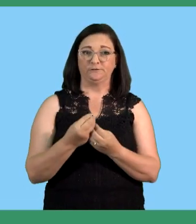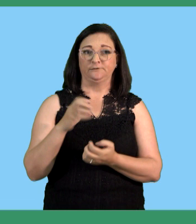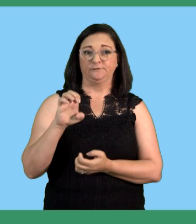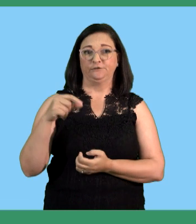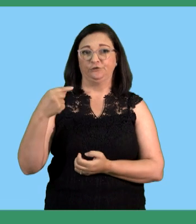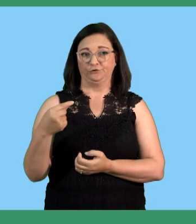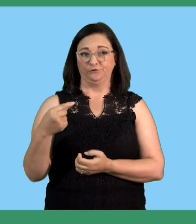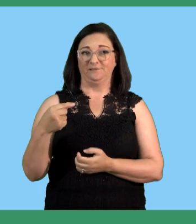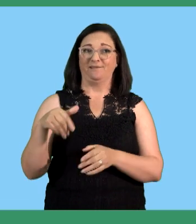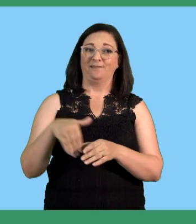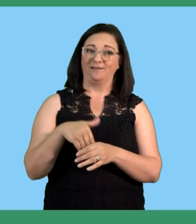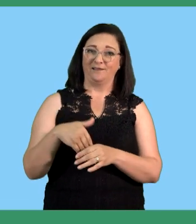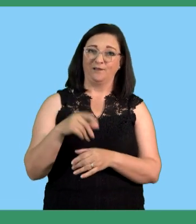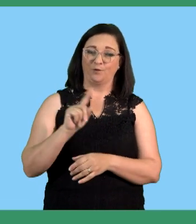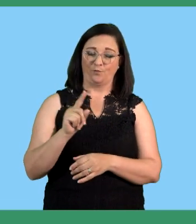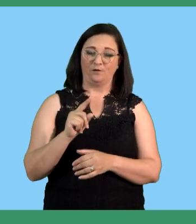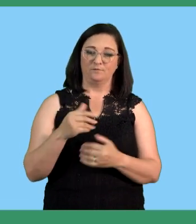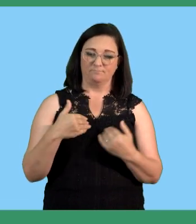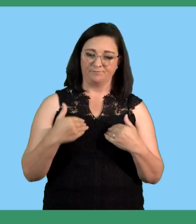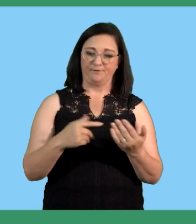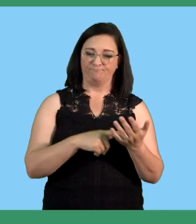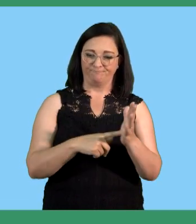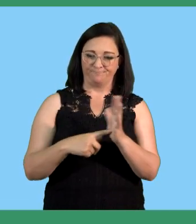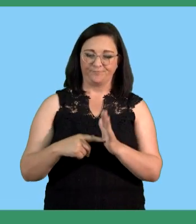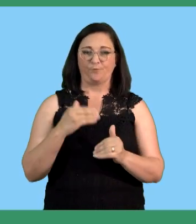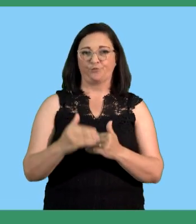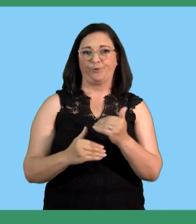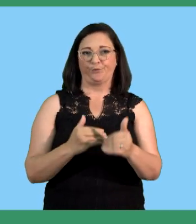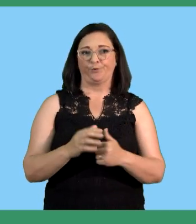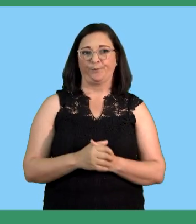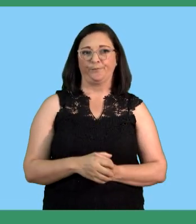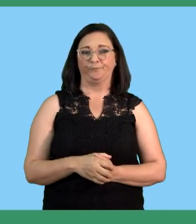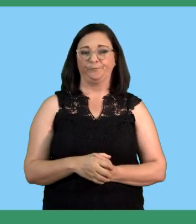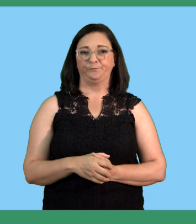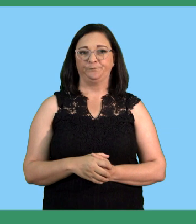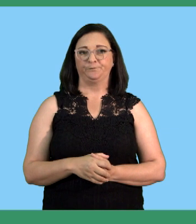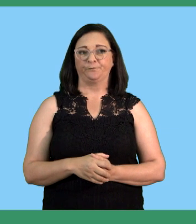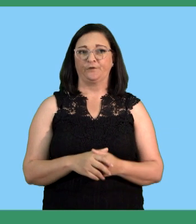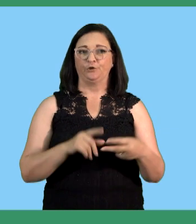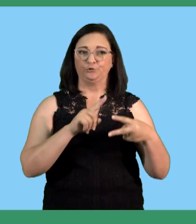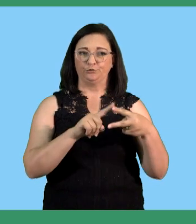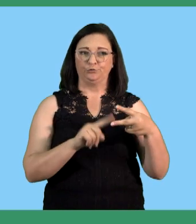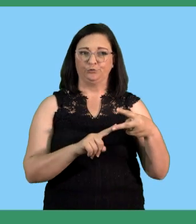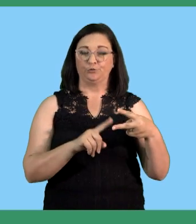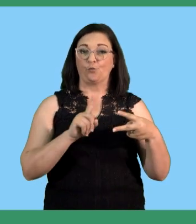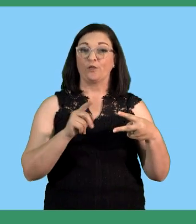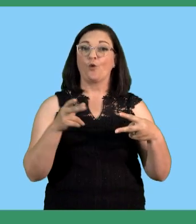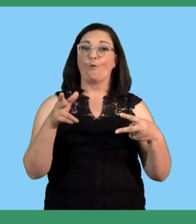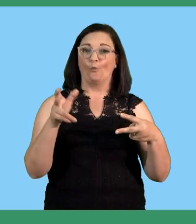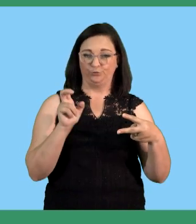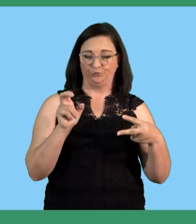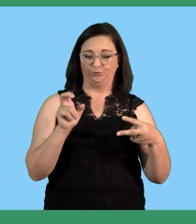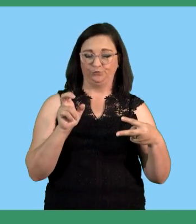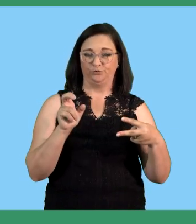that EG included in the induction program. 2 aspects, right, the keyword